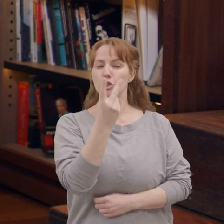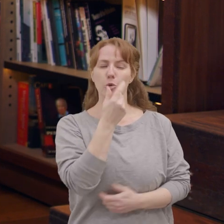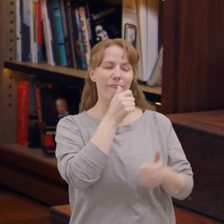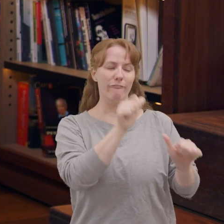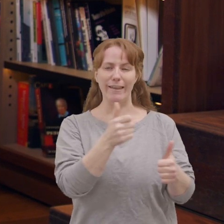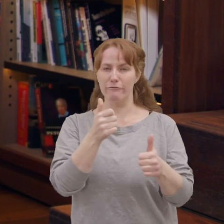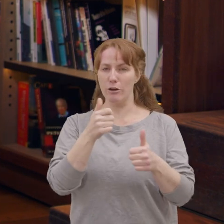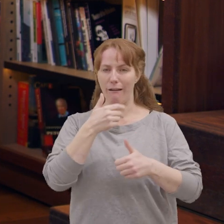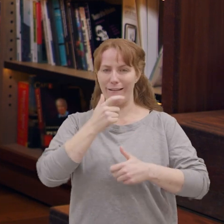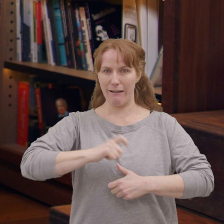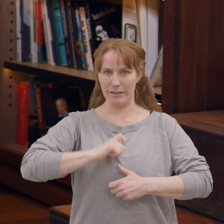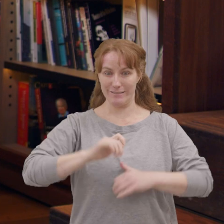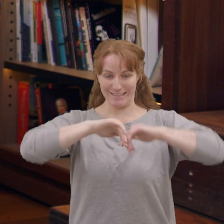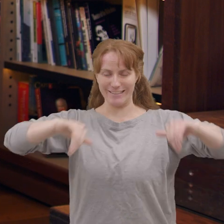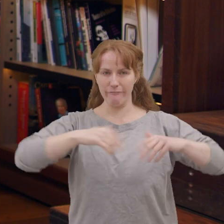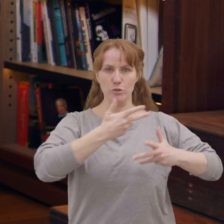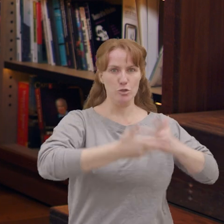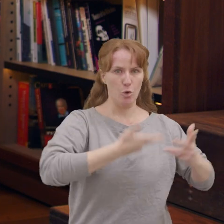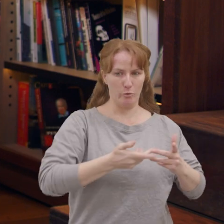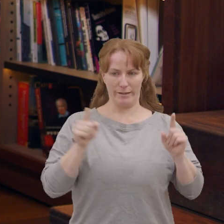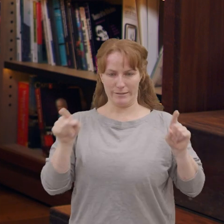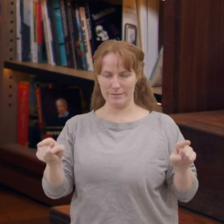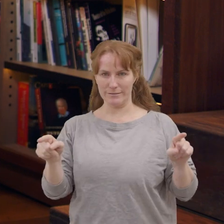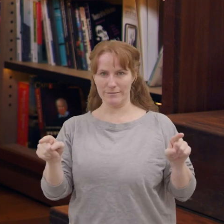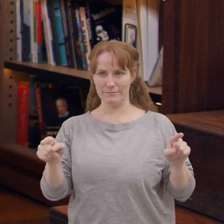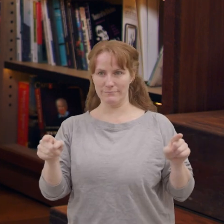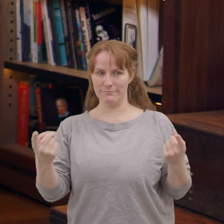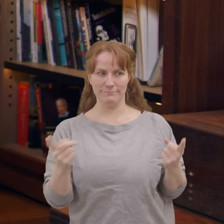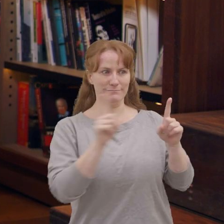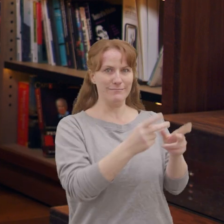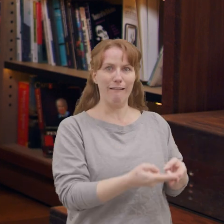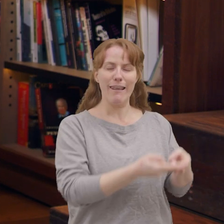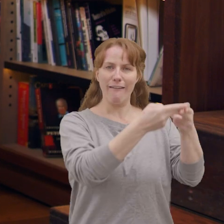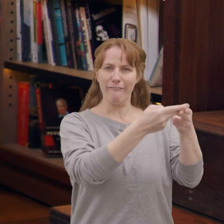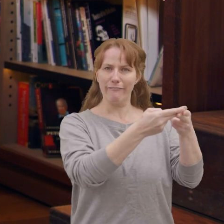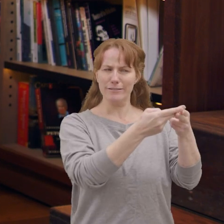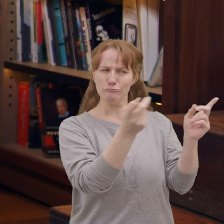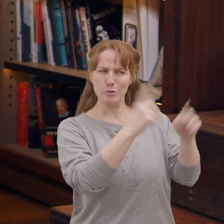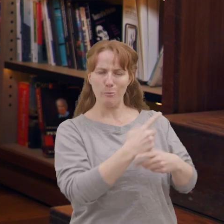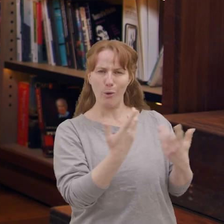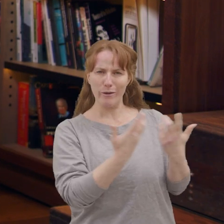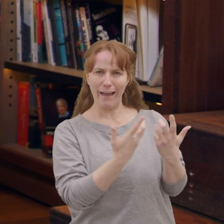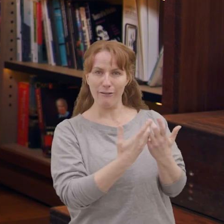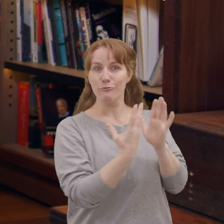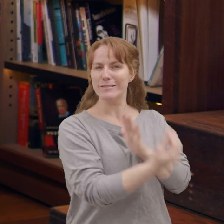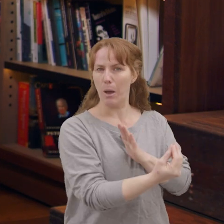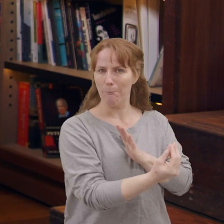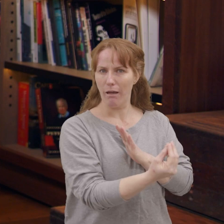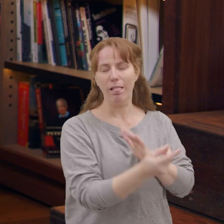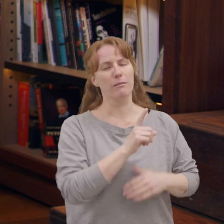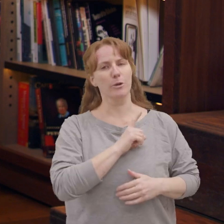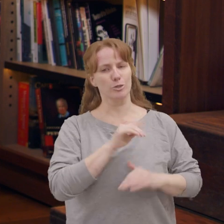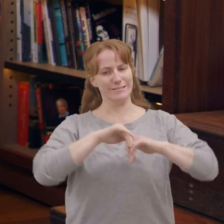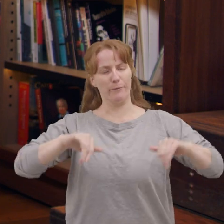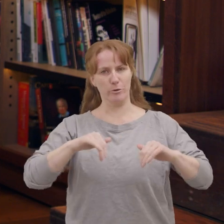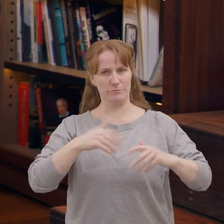from a movie, a film, a book, or a play. Now, put them in a lift. How would they respond with each other? For example, they can't be